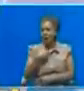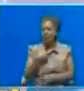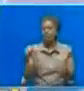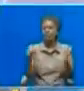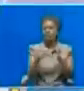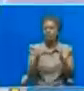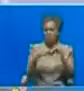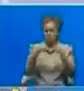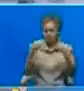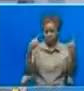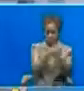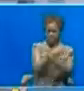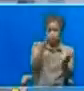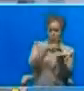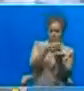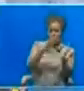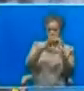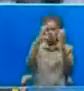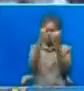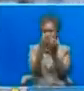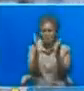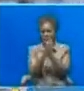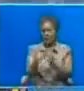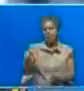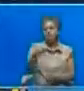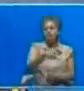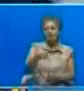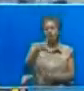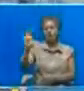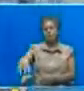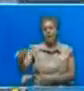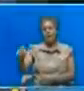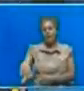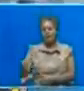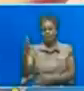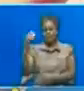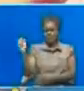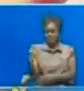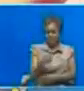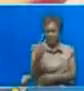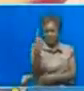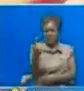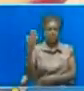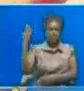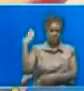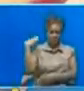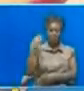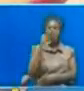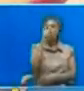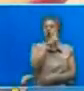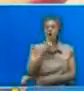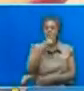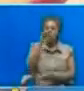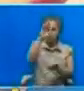disparity between the drop in global crude oil prices and the local pump prices. In the last 6 months, the prices of crude oil have fallen